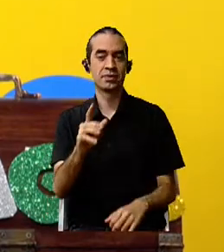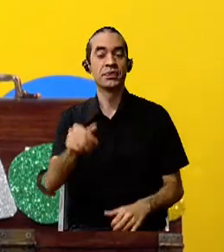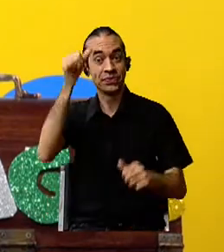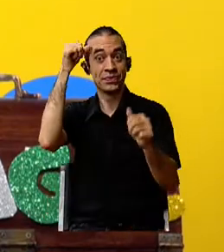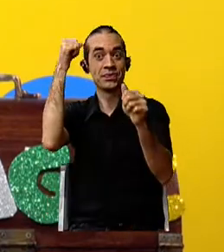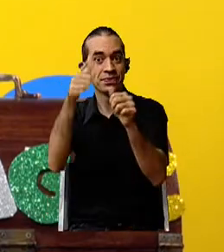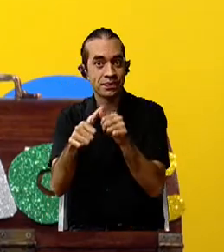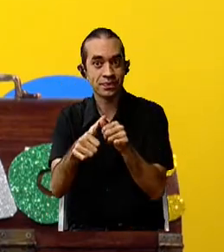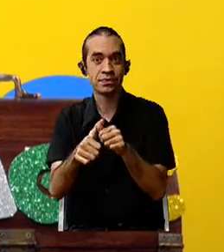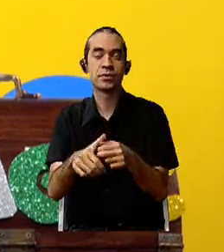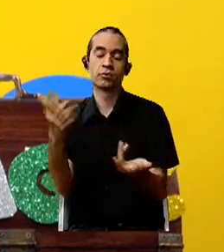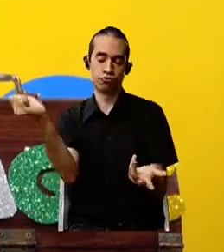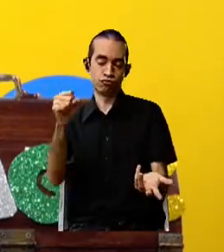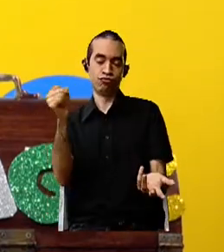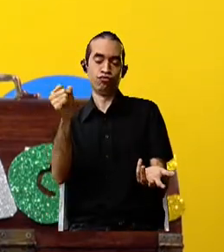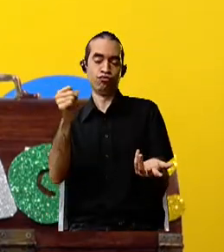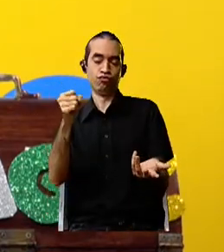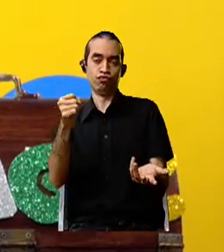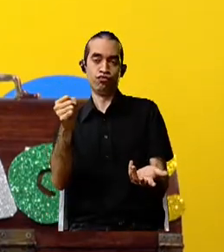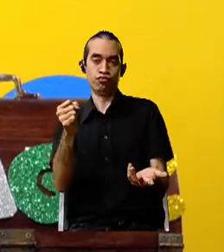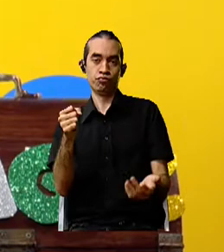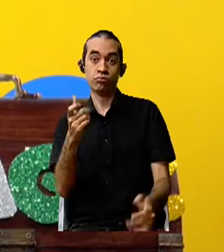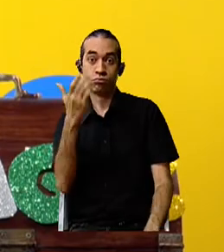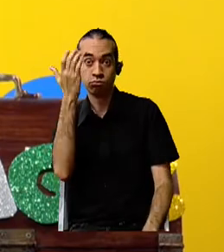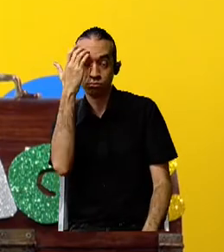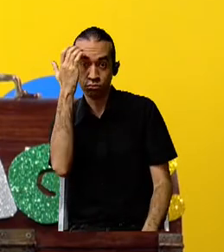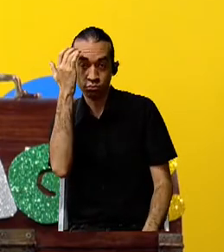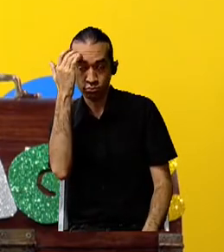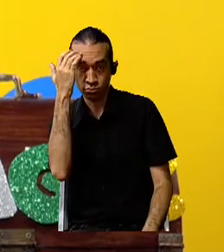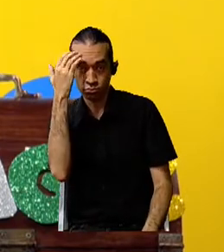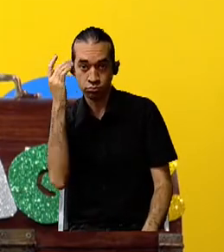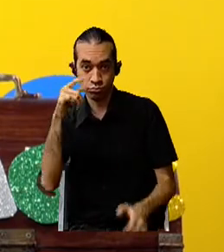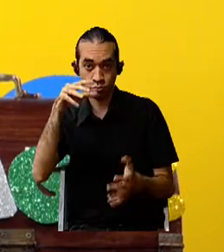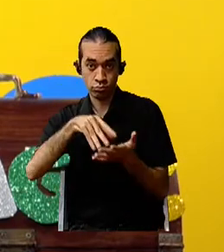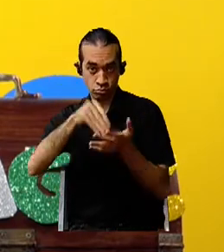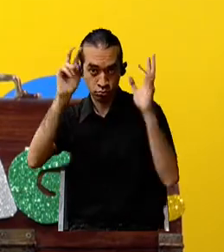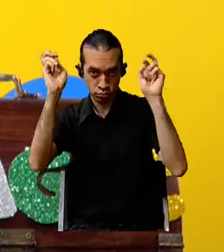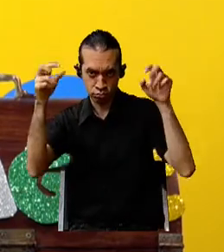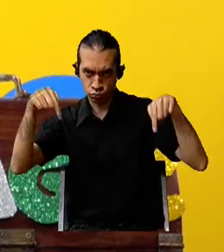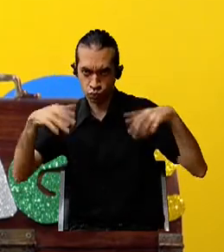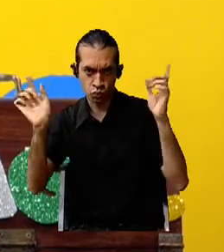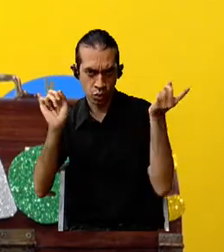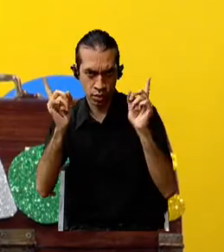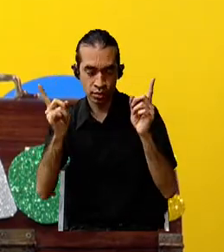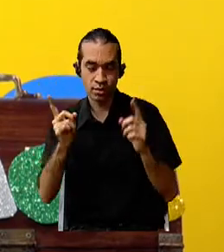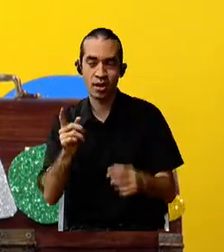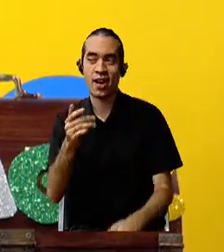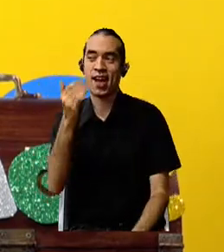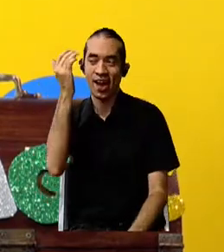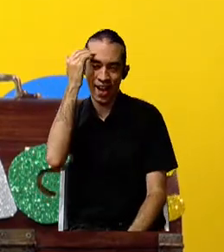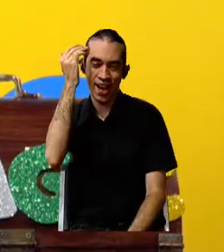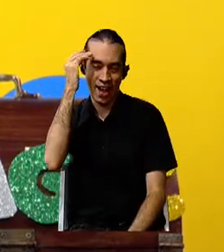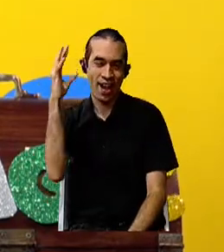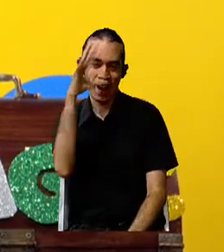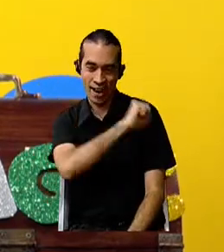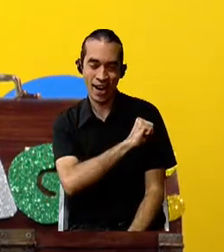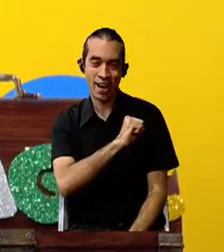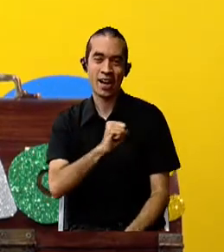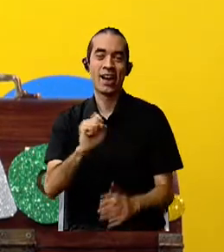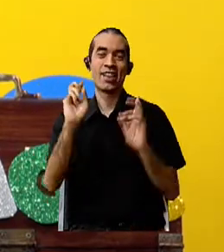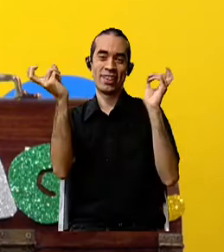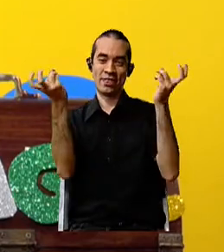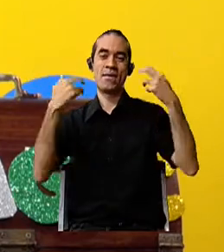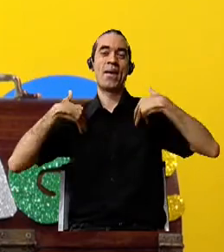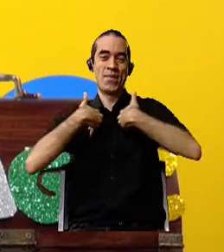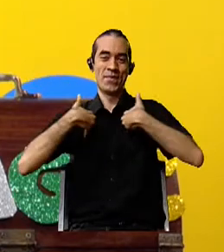remember, yes, do you know what we are going to learn today? Oh, very good. We are going to learn about